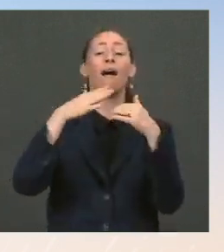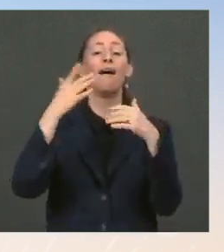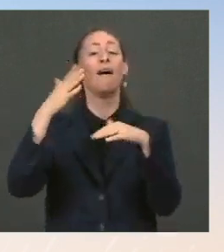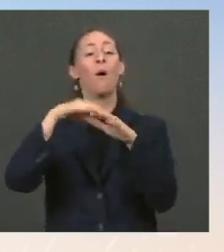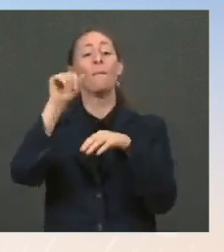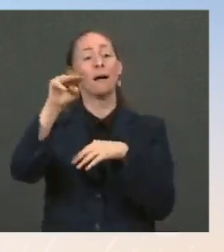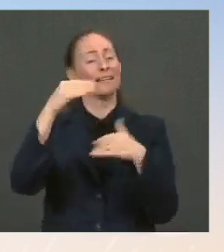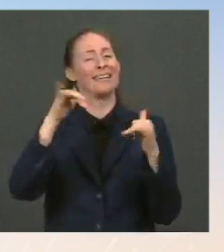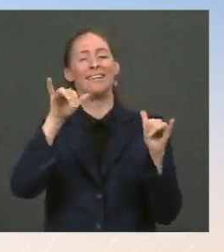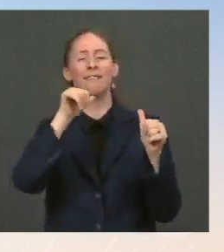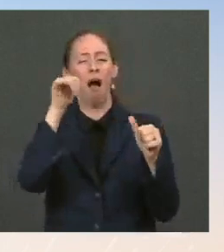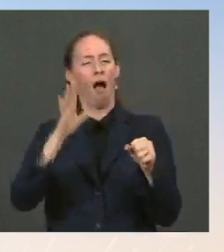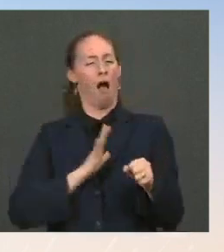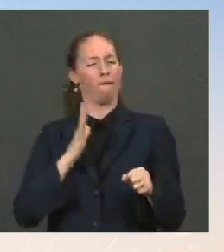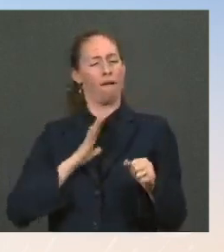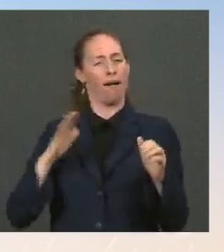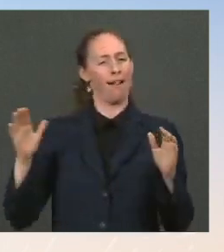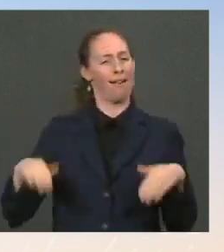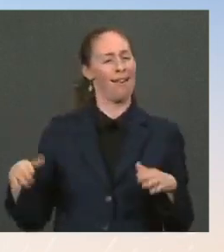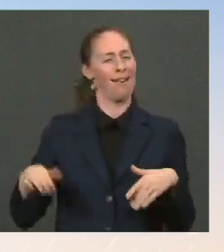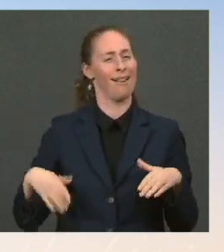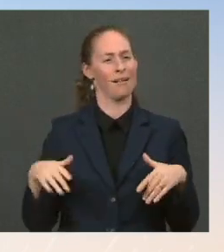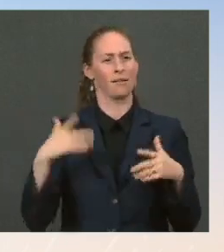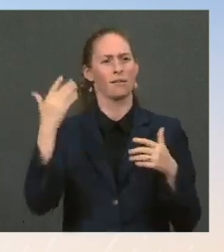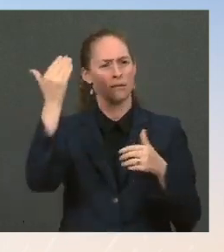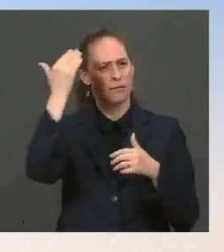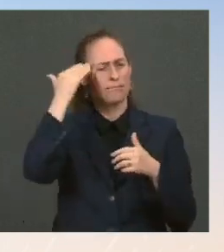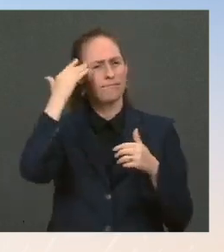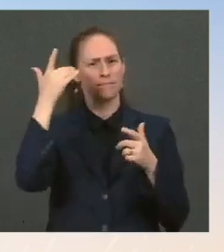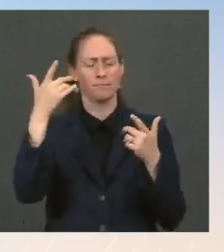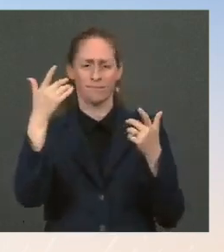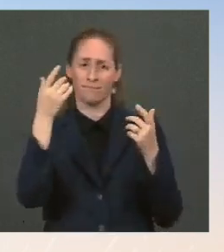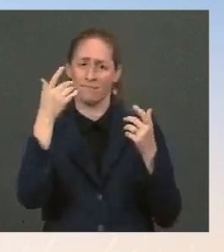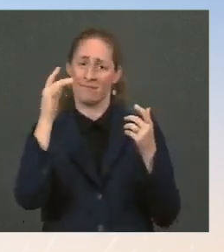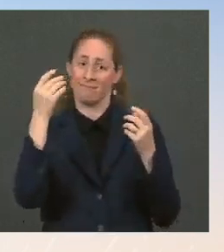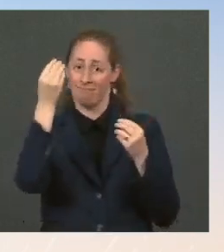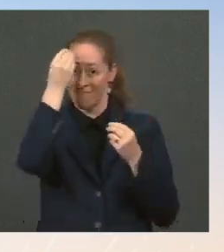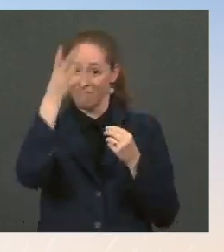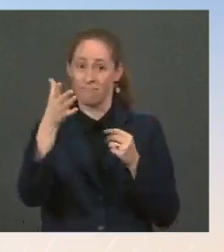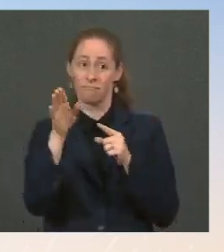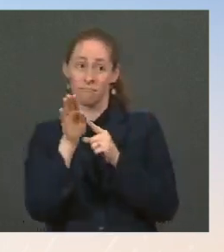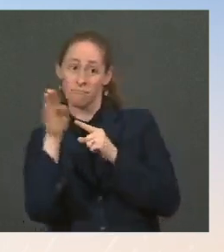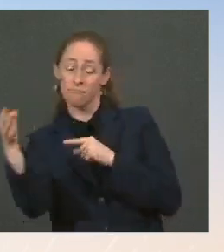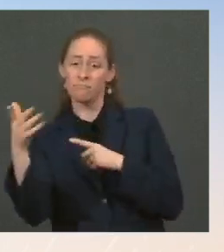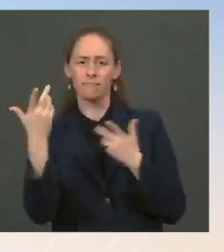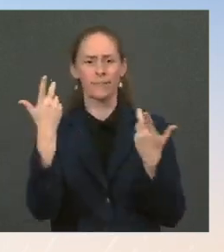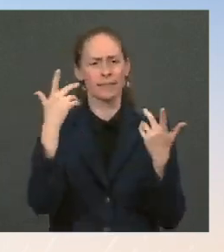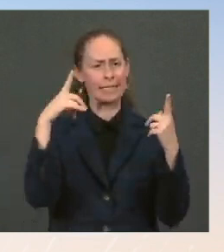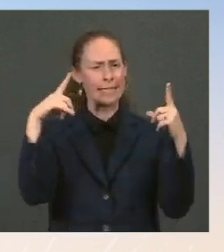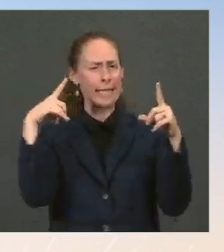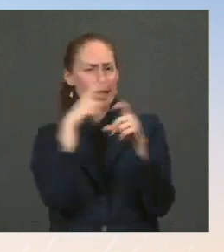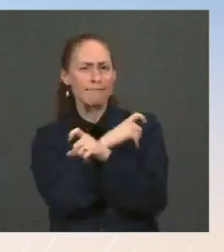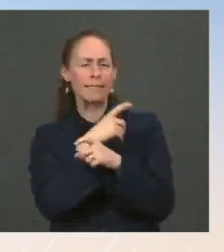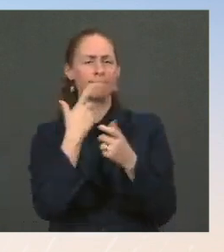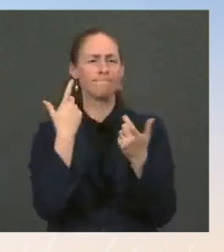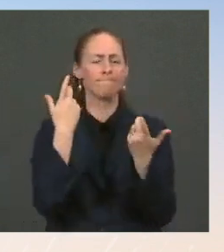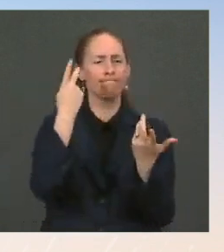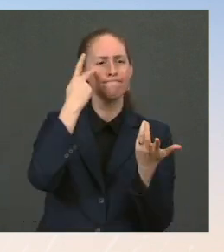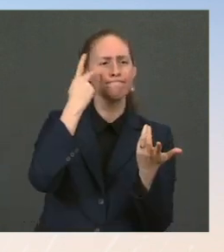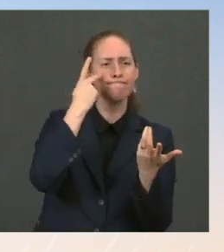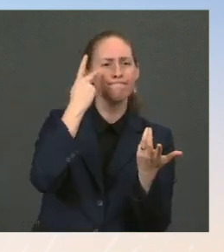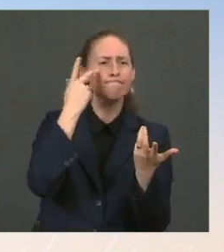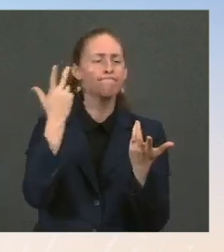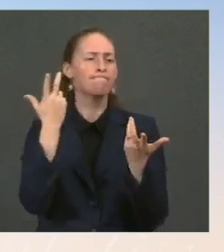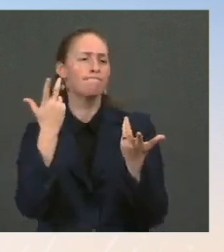that have been reported present more complicated, more difficult options than the one that is quite obvious in the president's view and